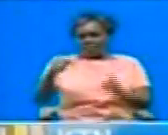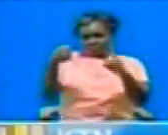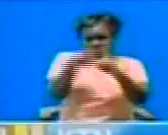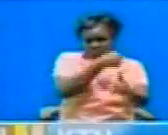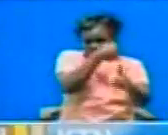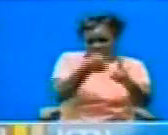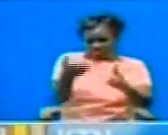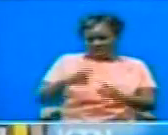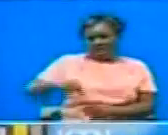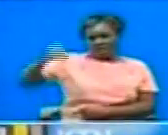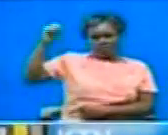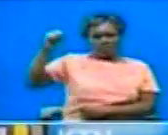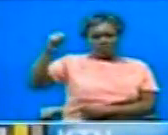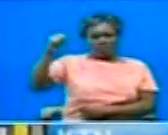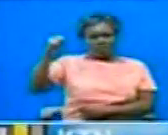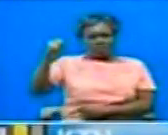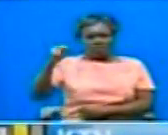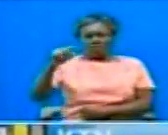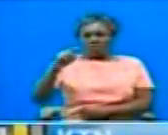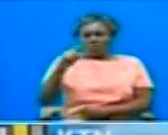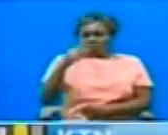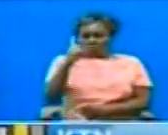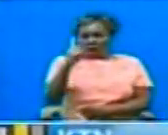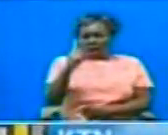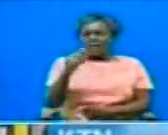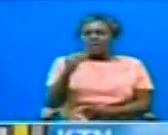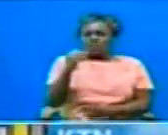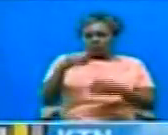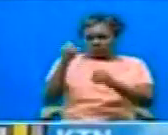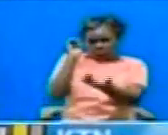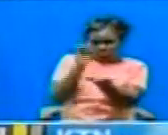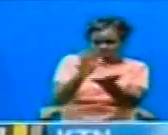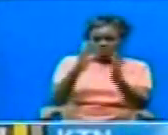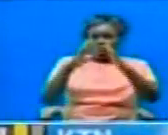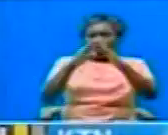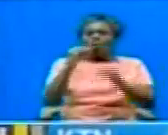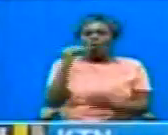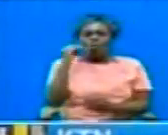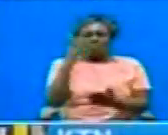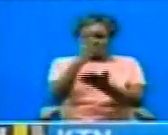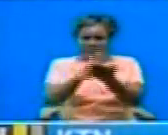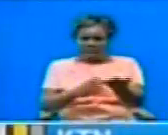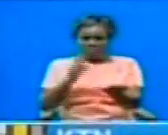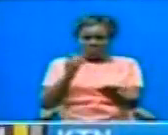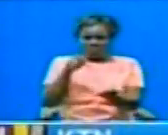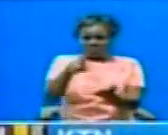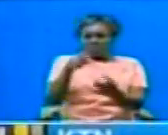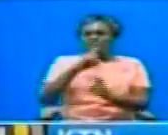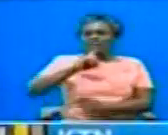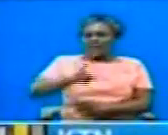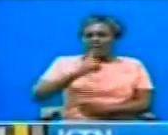activities in the north. Some of us has been chased from our homes. Some of us, we have been